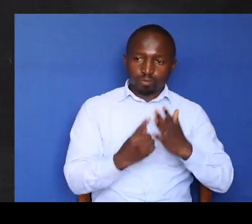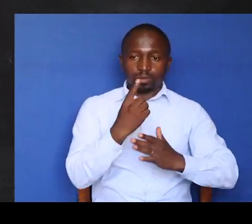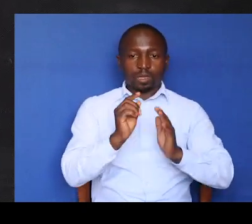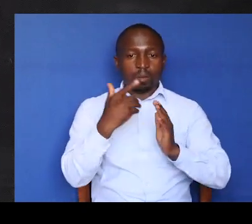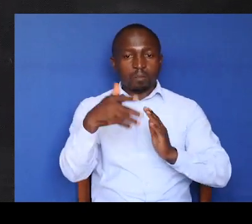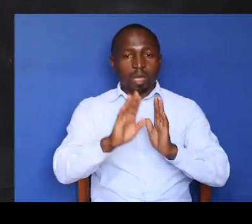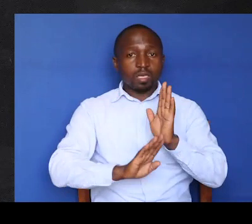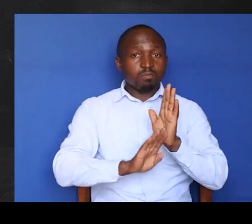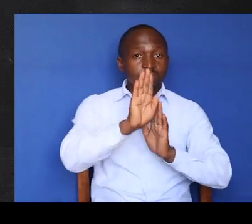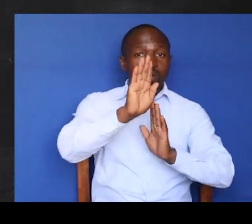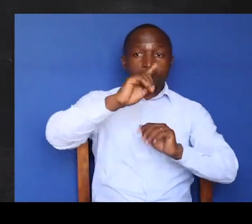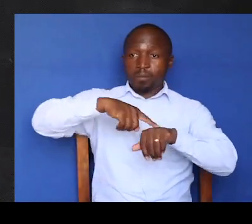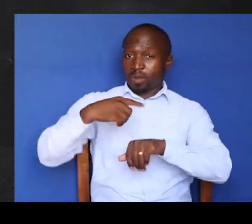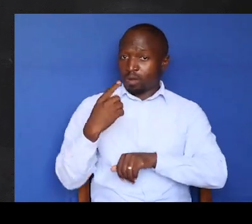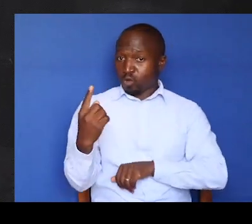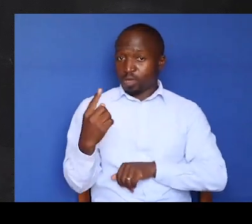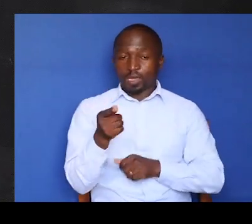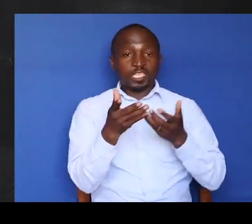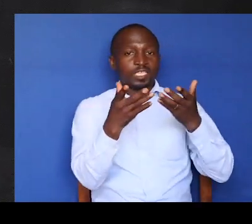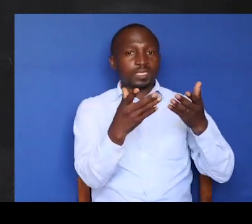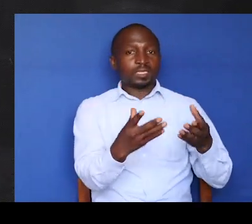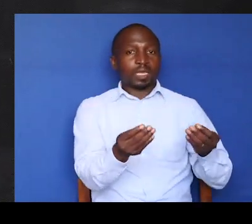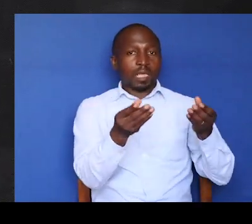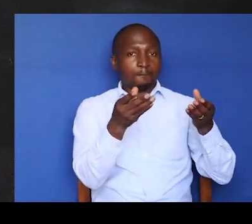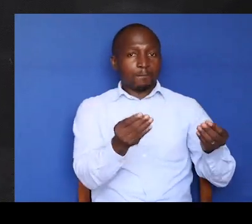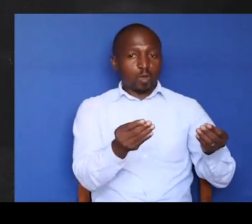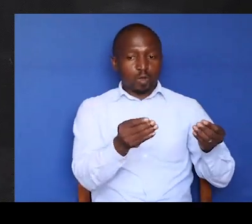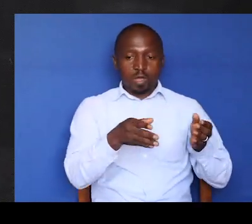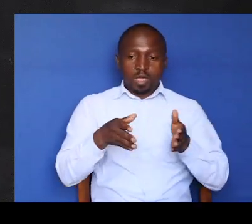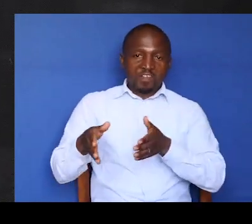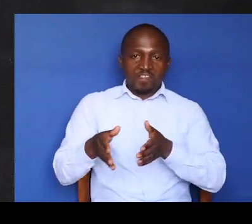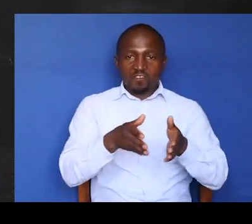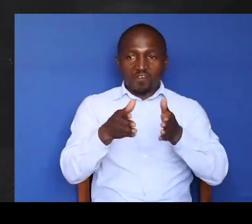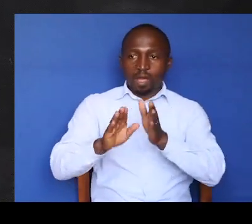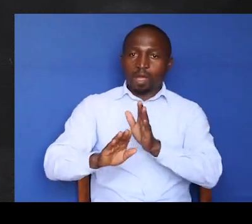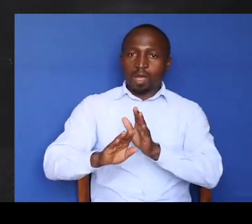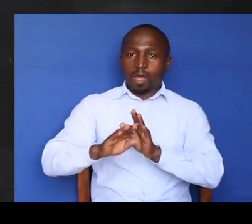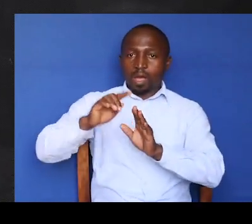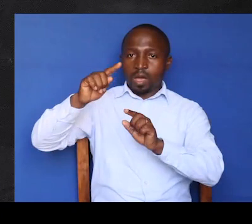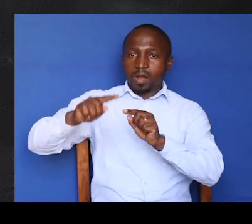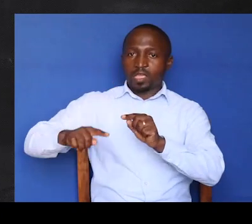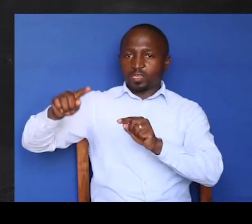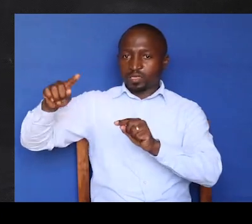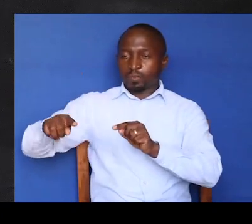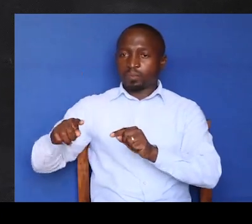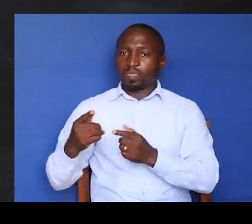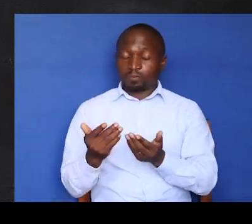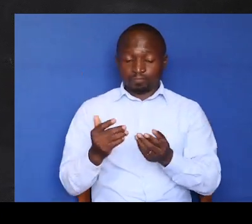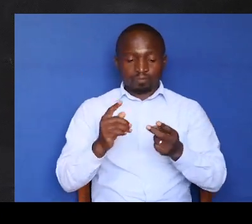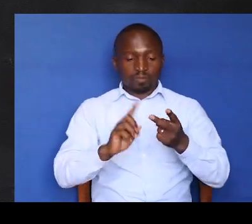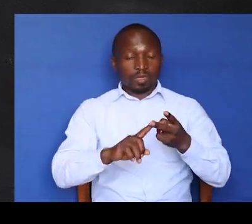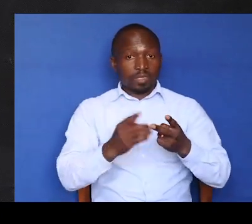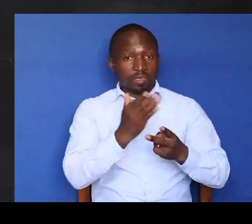year, that understood as a simple river regime. But if river undergoes 2 peaks of high water in a year, we used to say